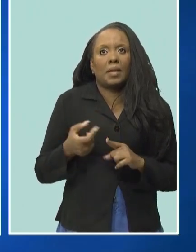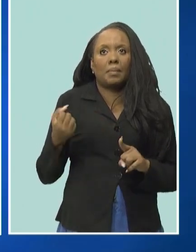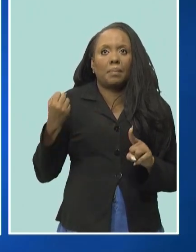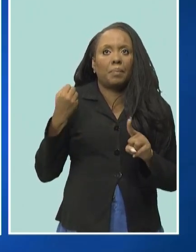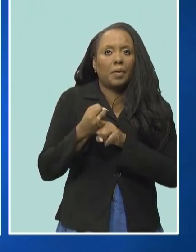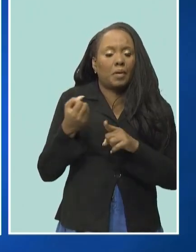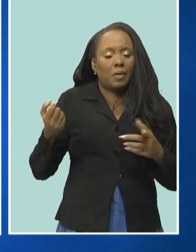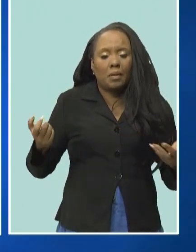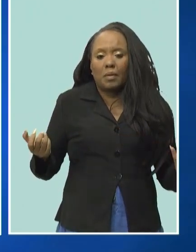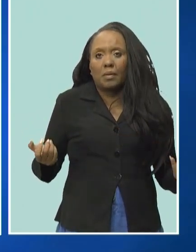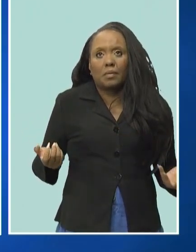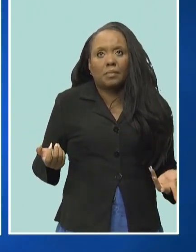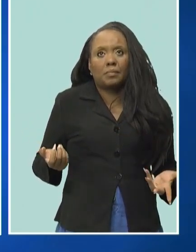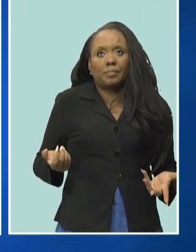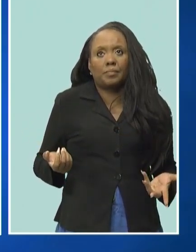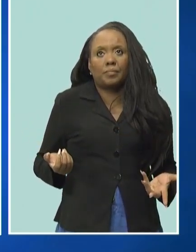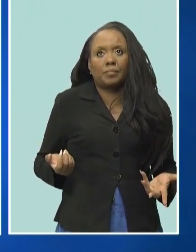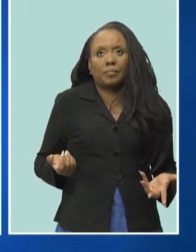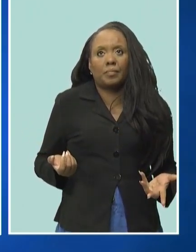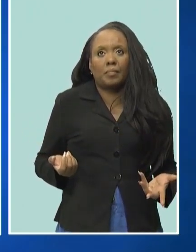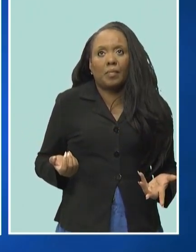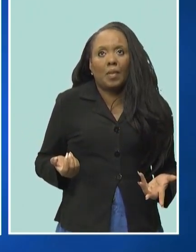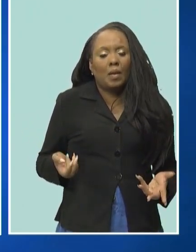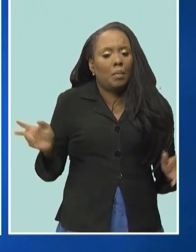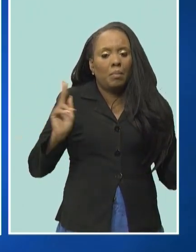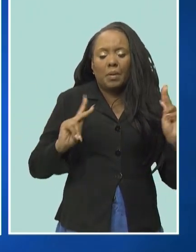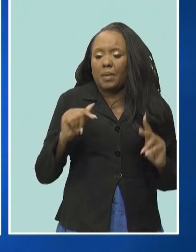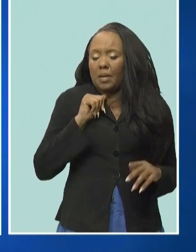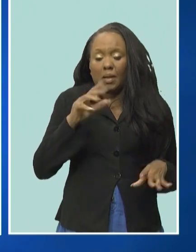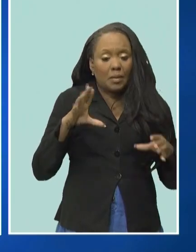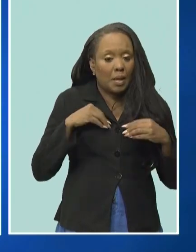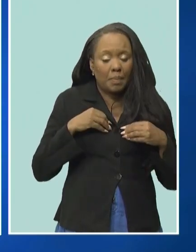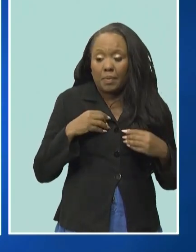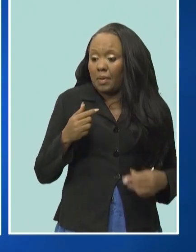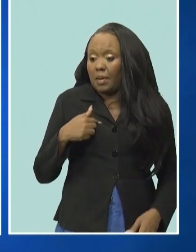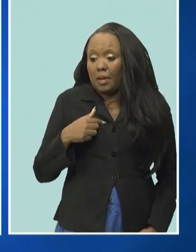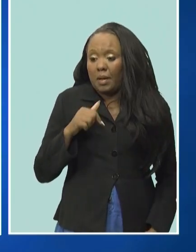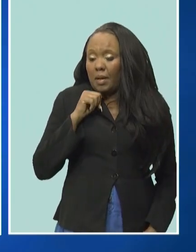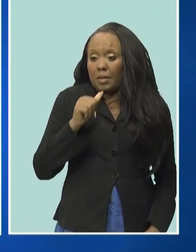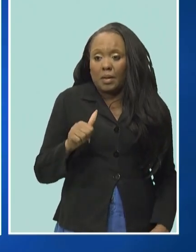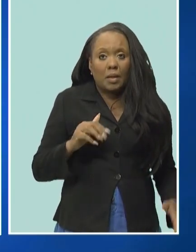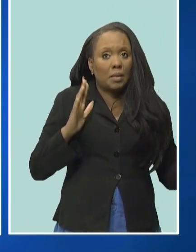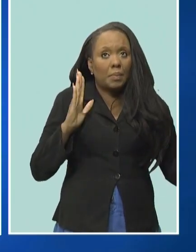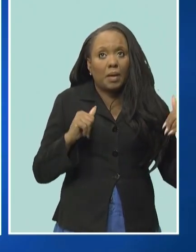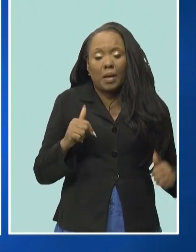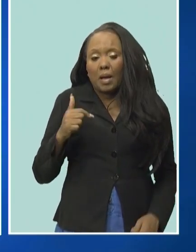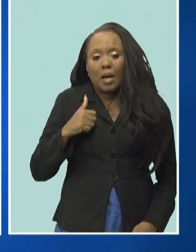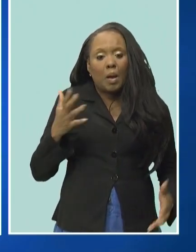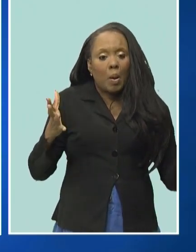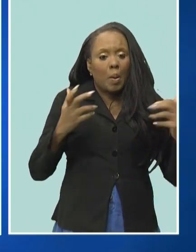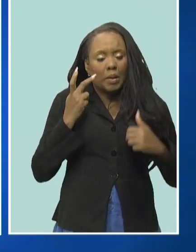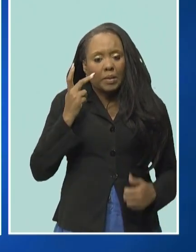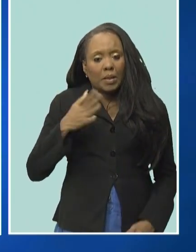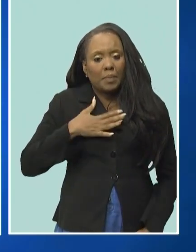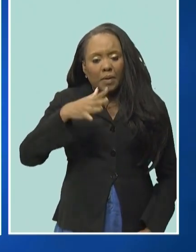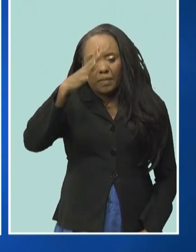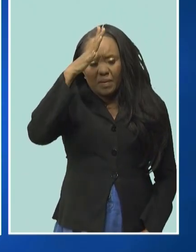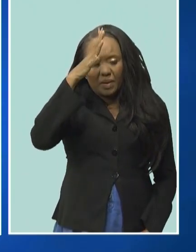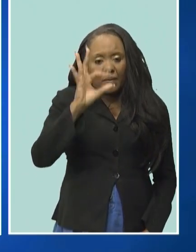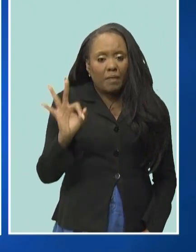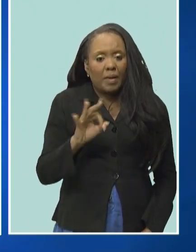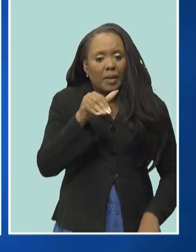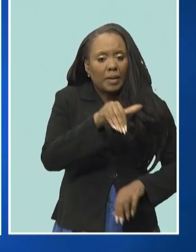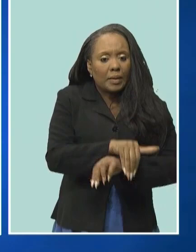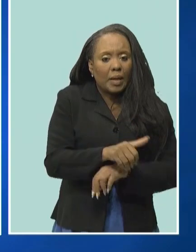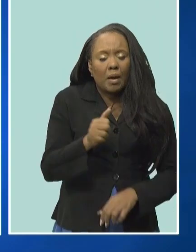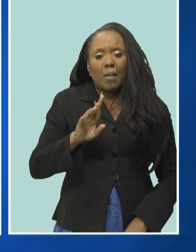No, boy, I wasn't expecting it. I know for sure not me, because I was expecting to see my father the Friday night or the Saturday morning.